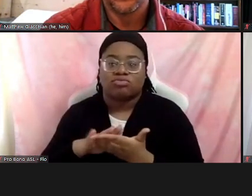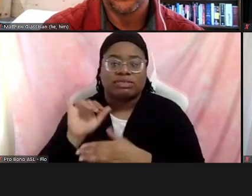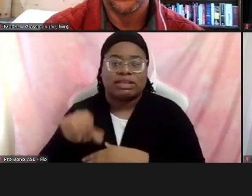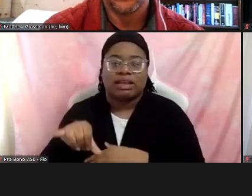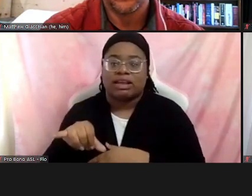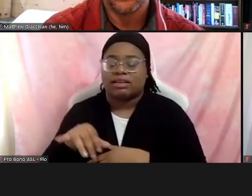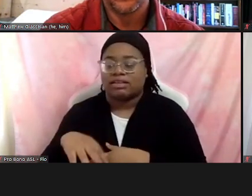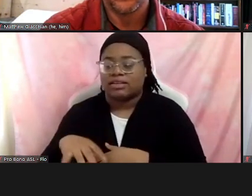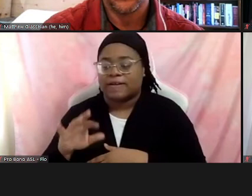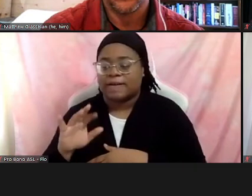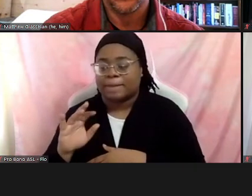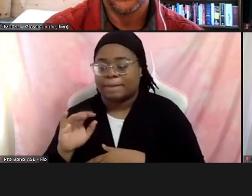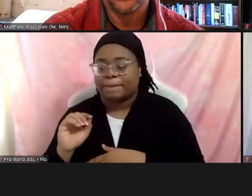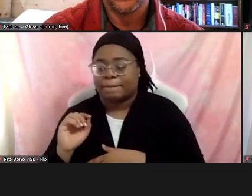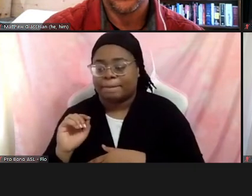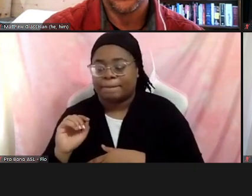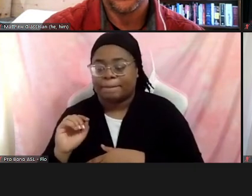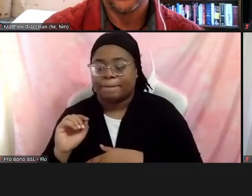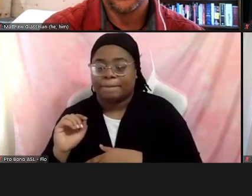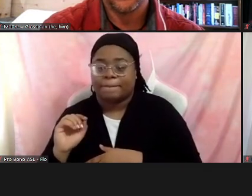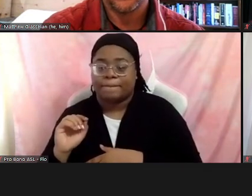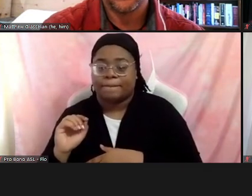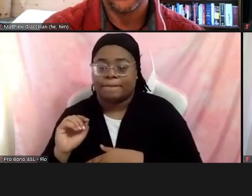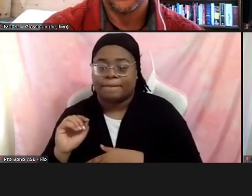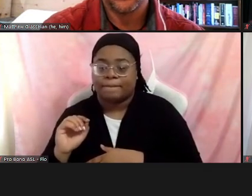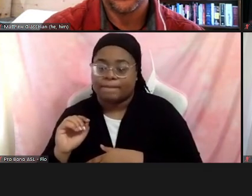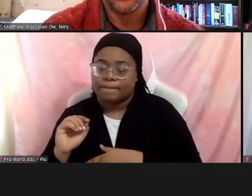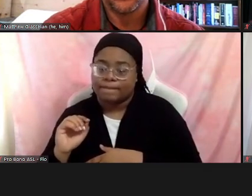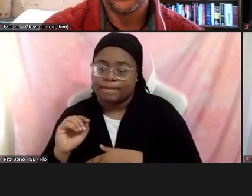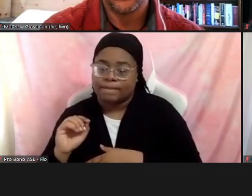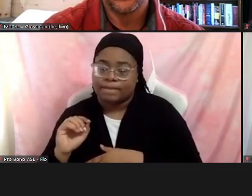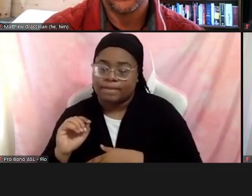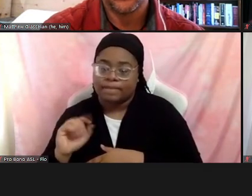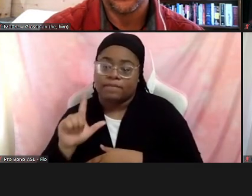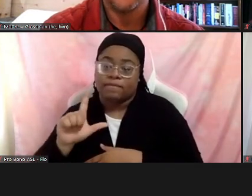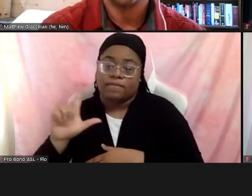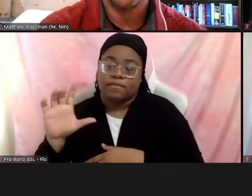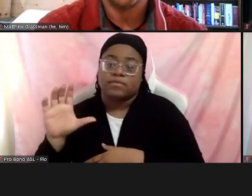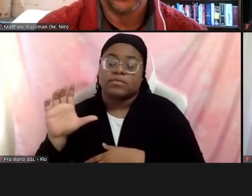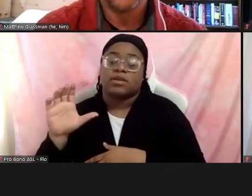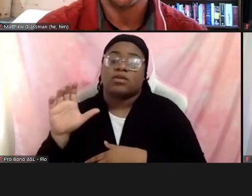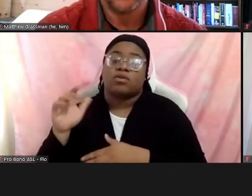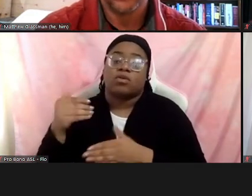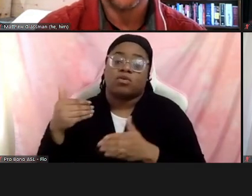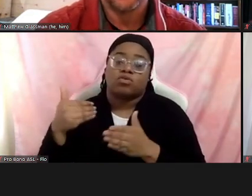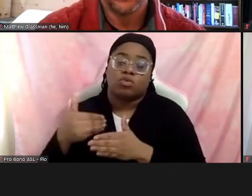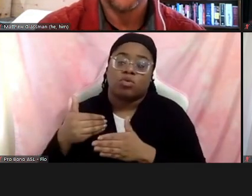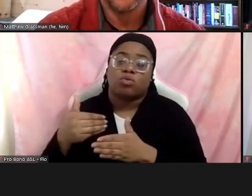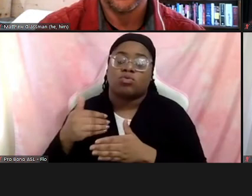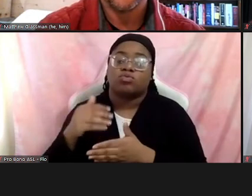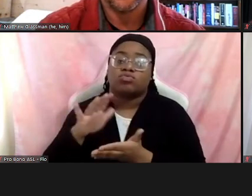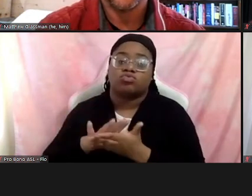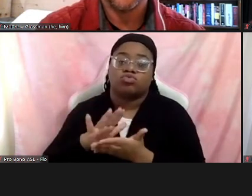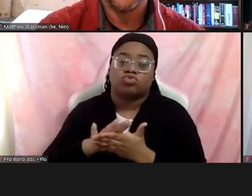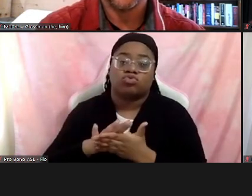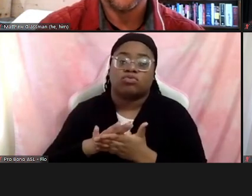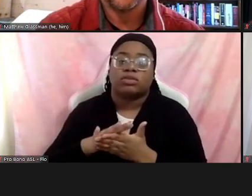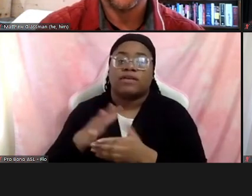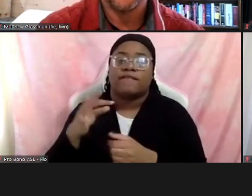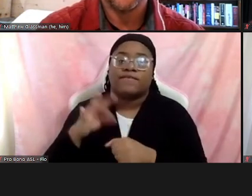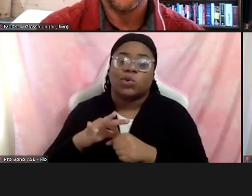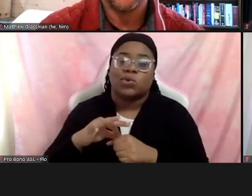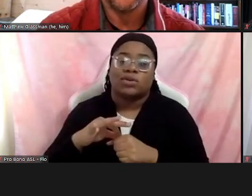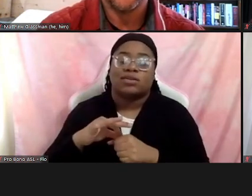the LSCs, local school councils, which have voted against having